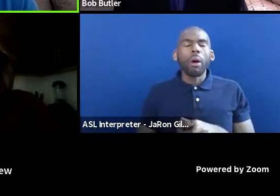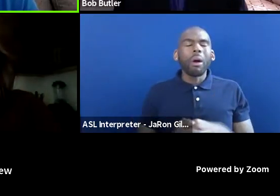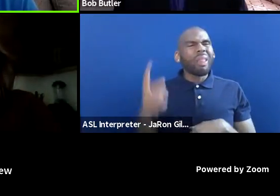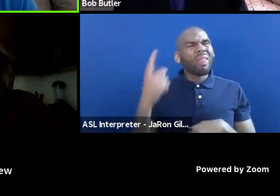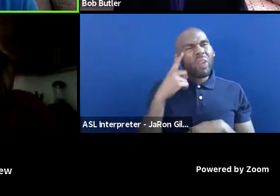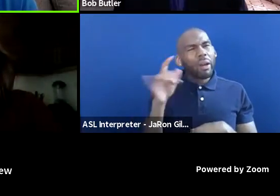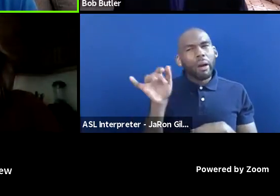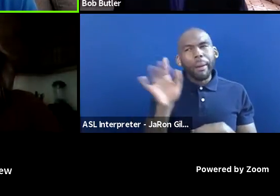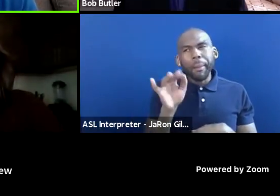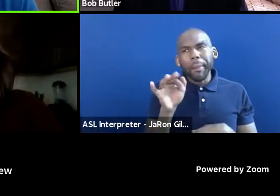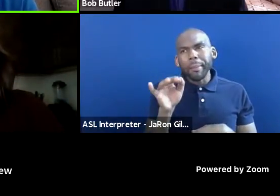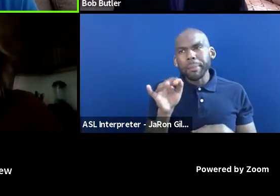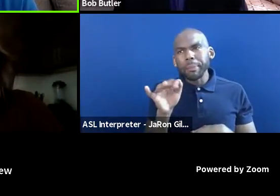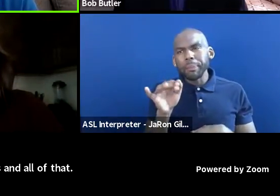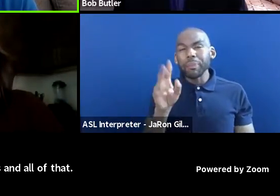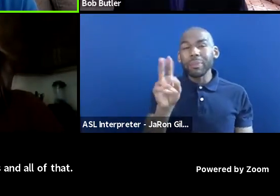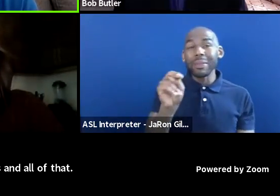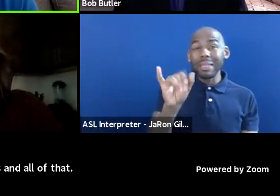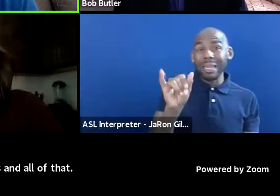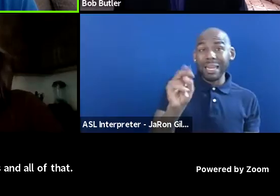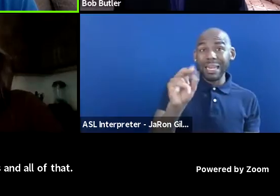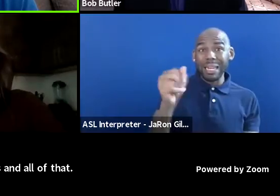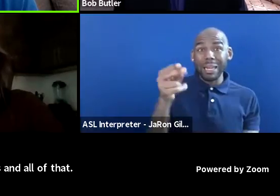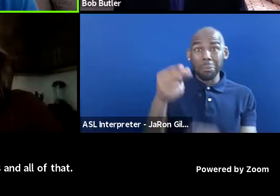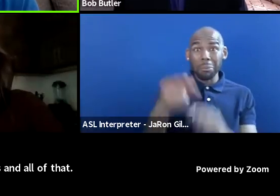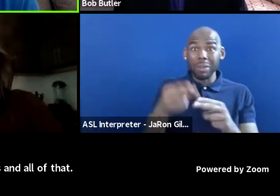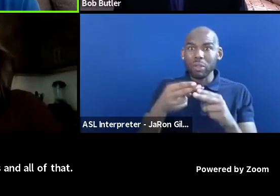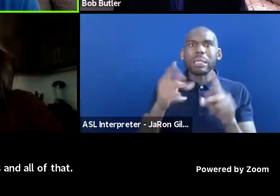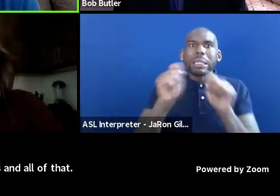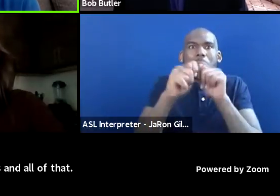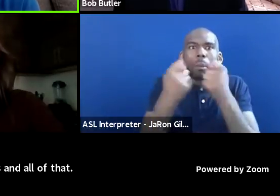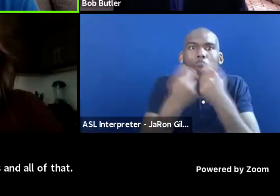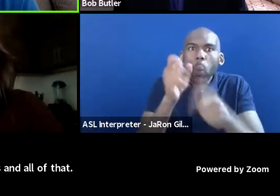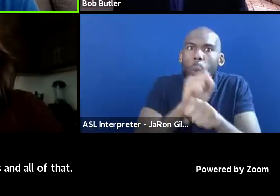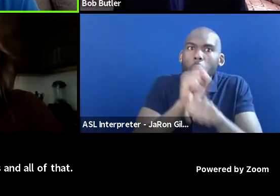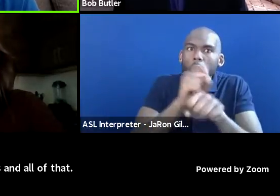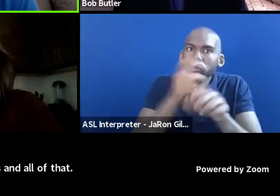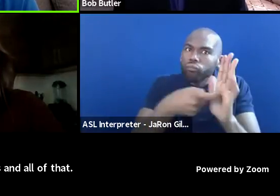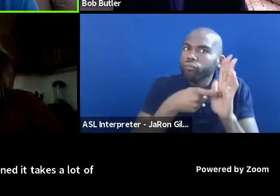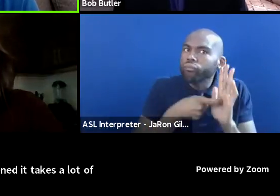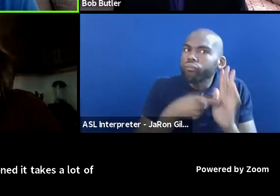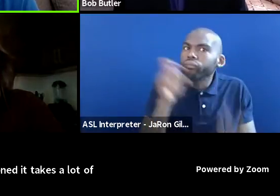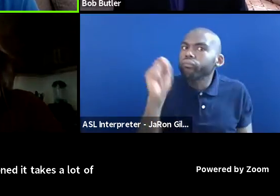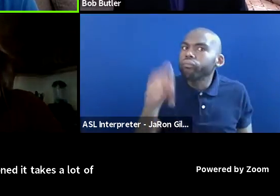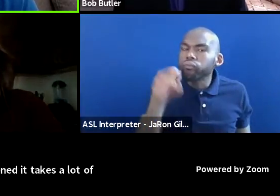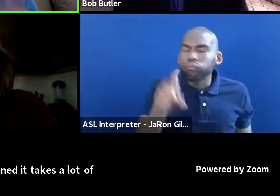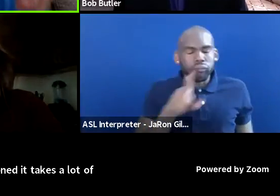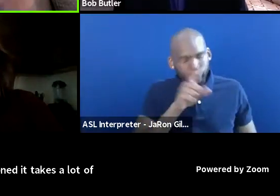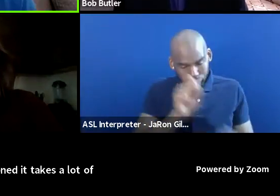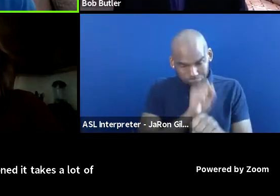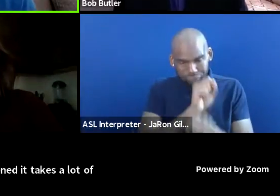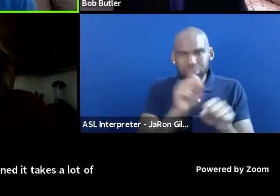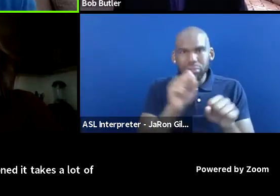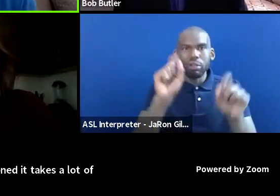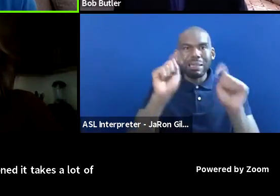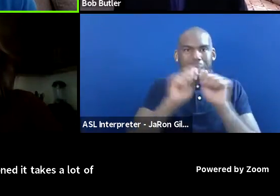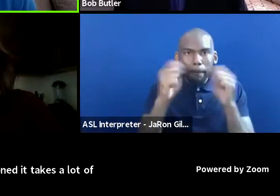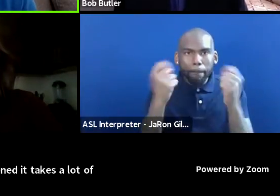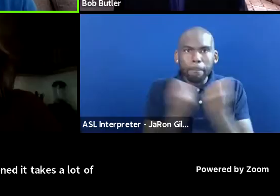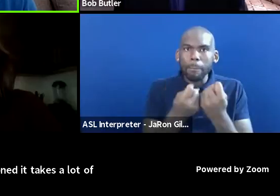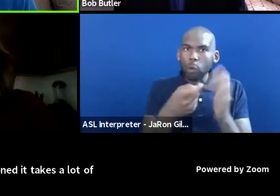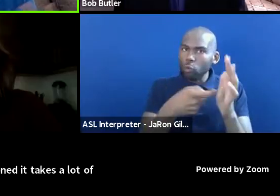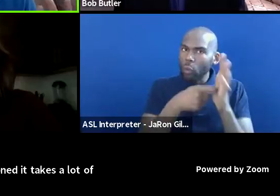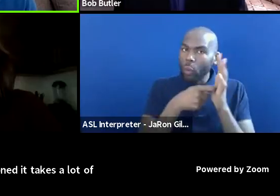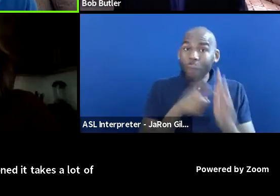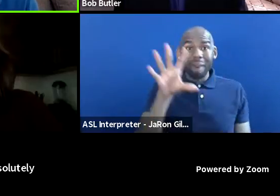was Nina who mentioned, it takes a lot of teamwork. It is absolutely a team job. I mean, if you're talking 50